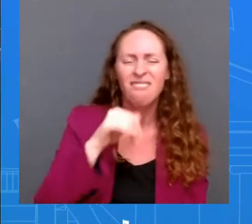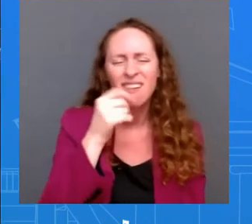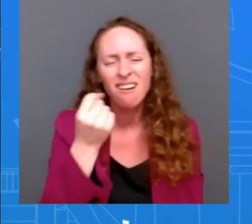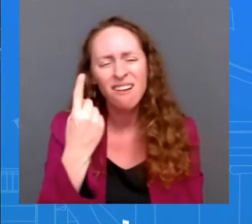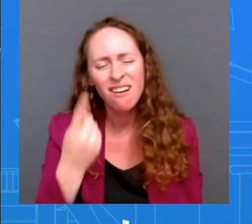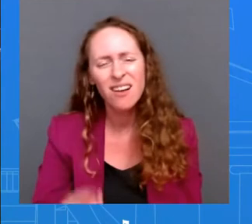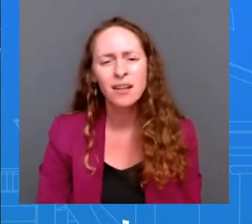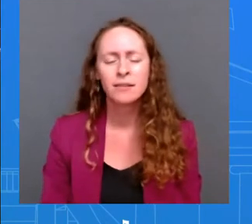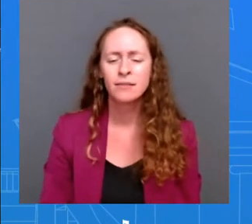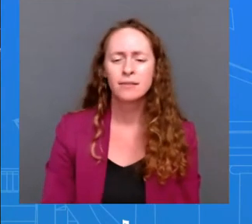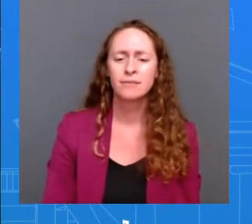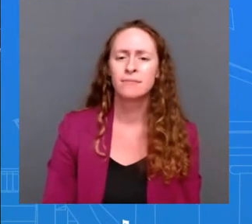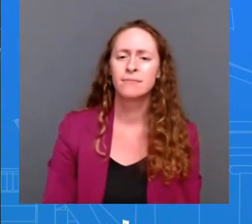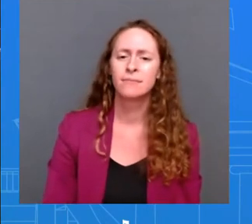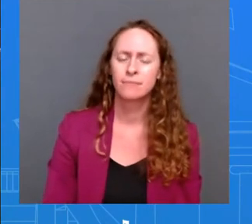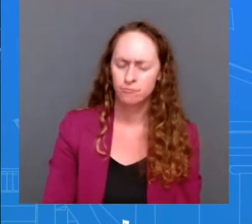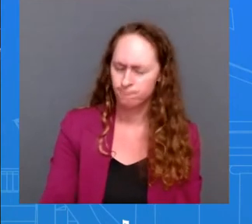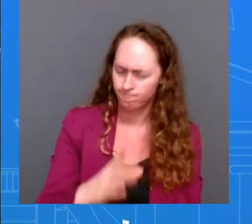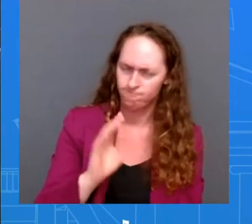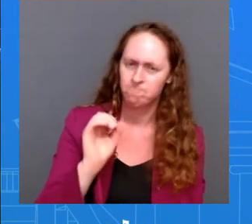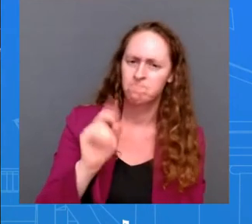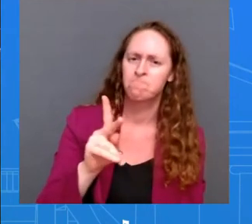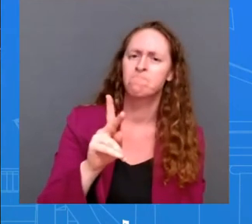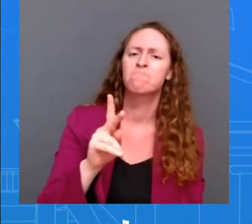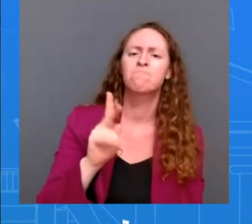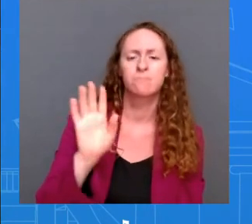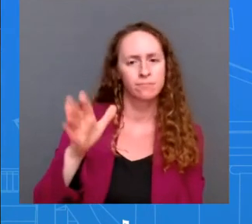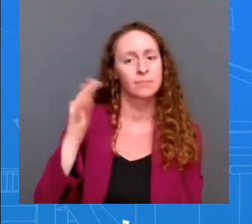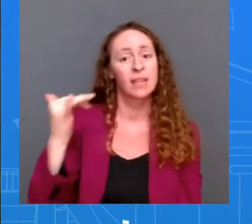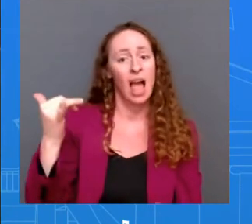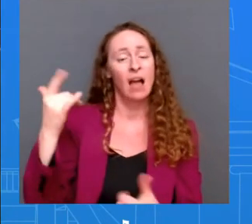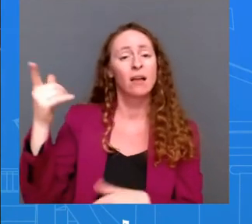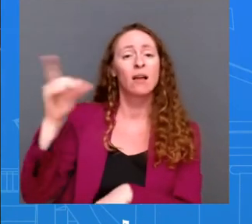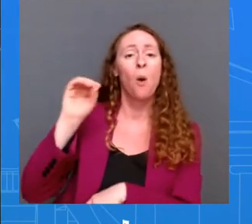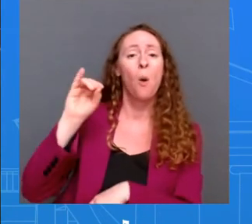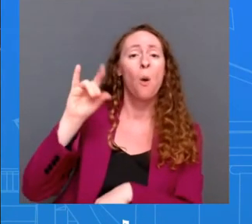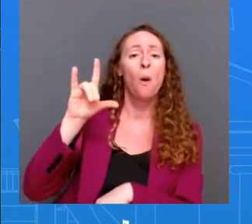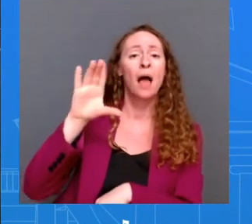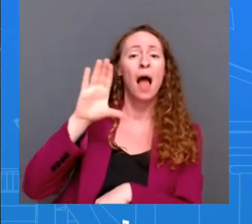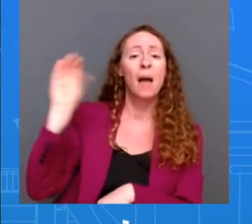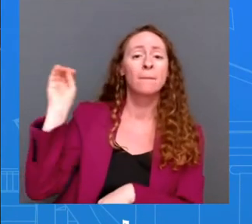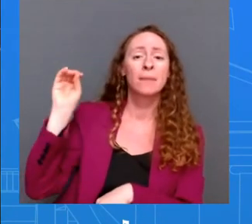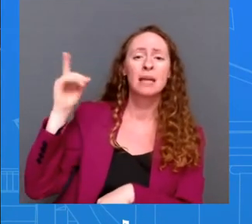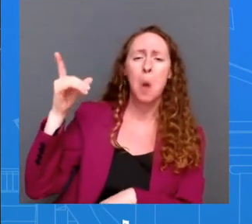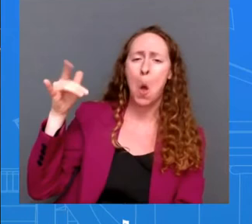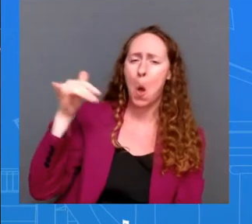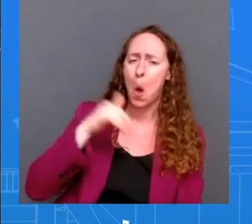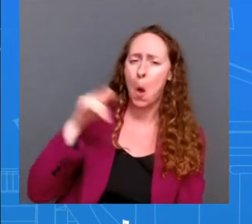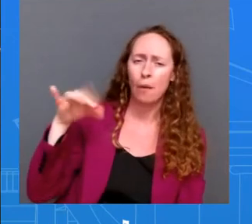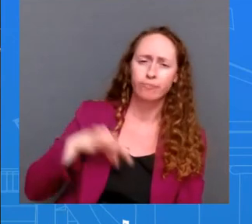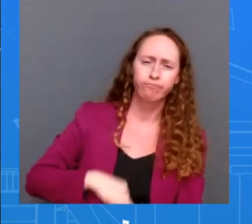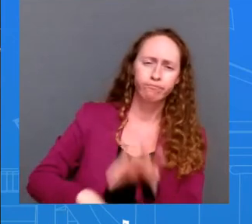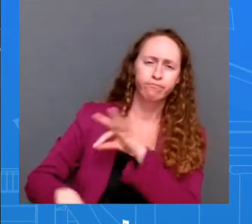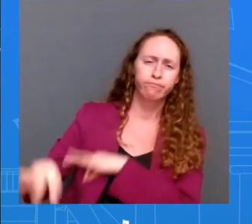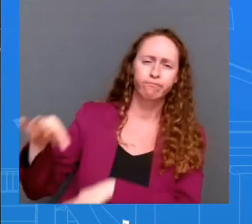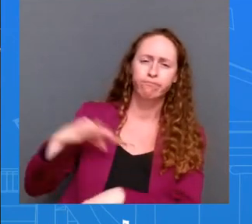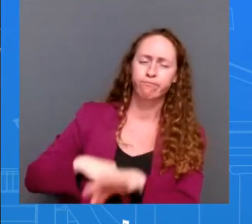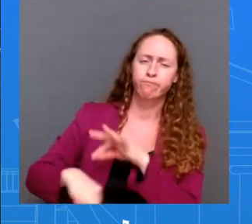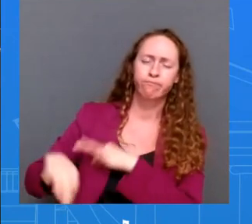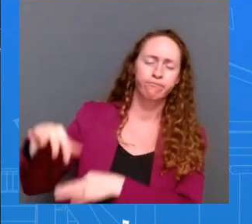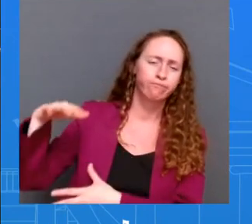companies make big profits in the recent days. We haven't heard the same level of criticism from this